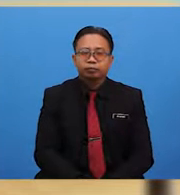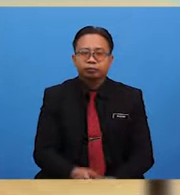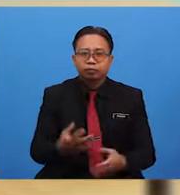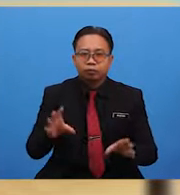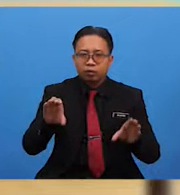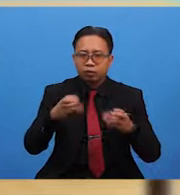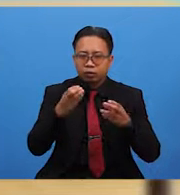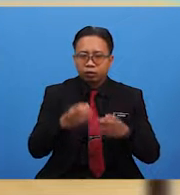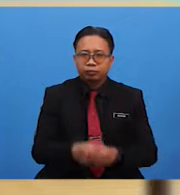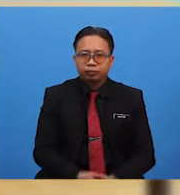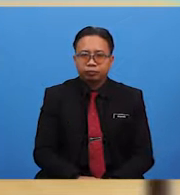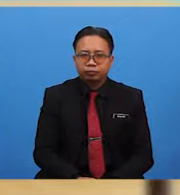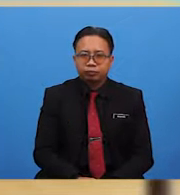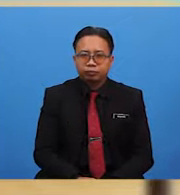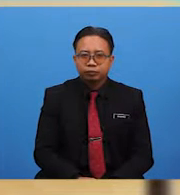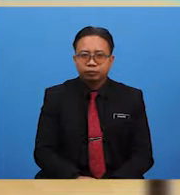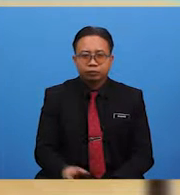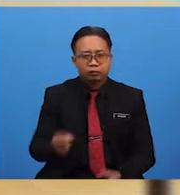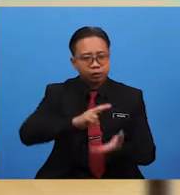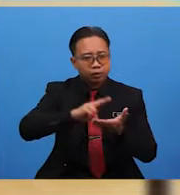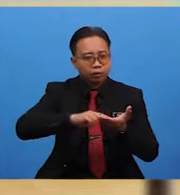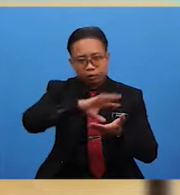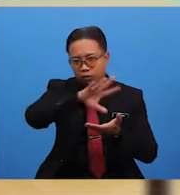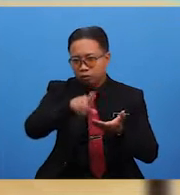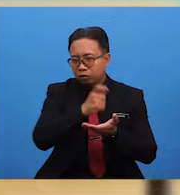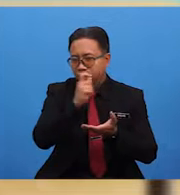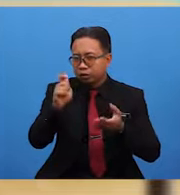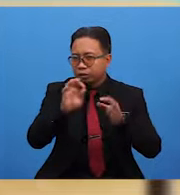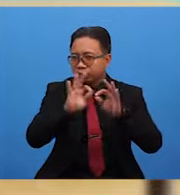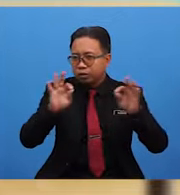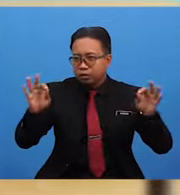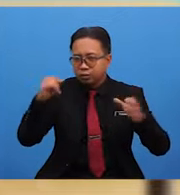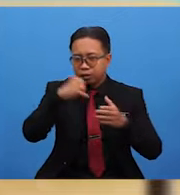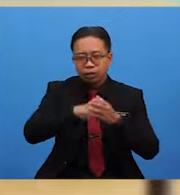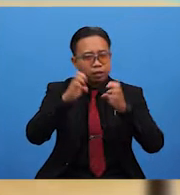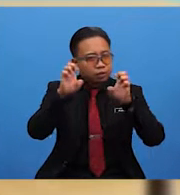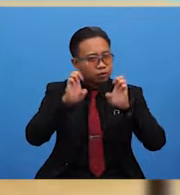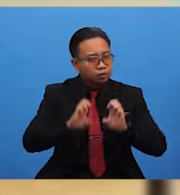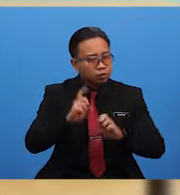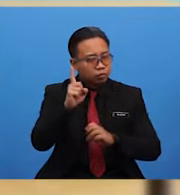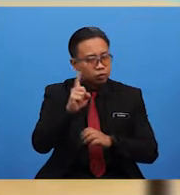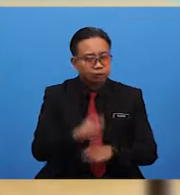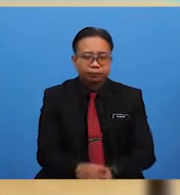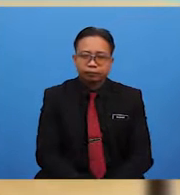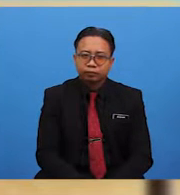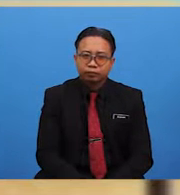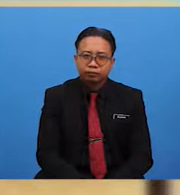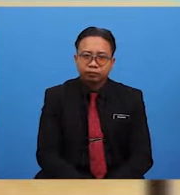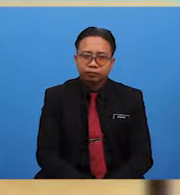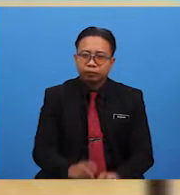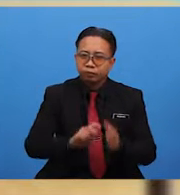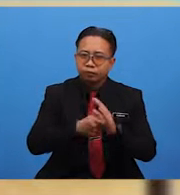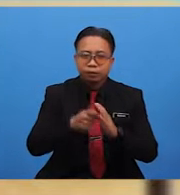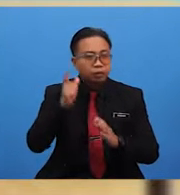is done for you. Take some time to read all the statements in exercise 1. The